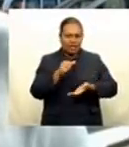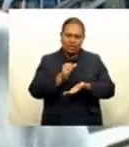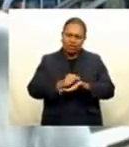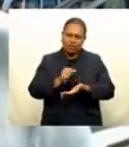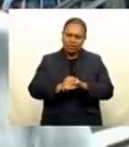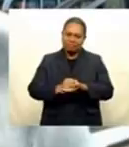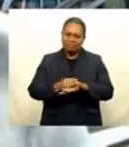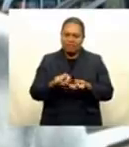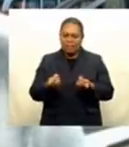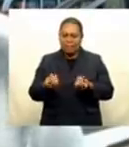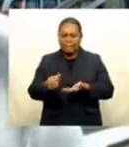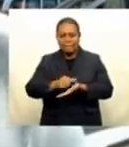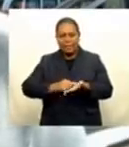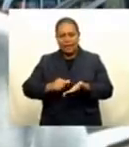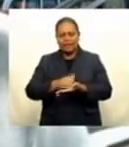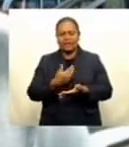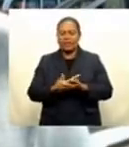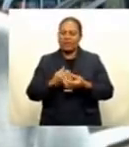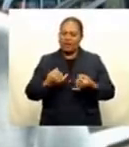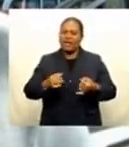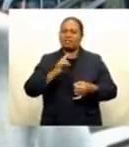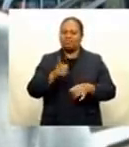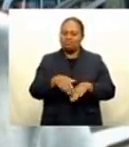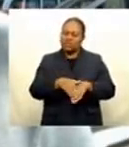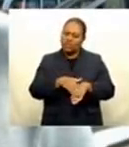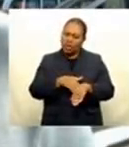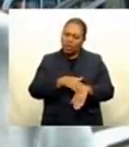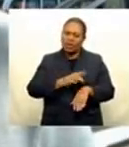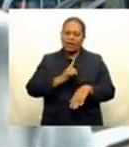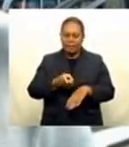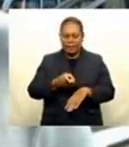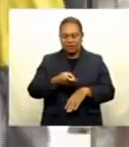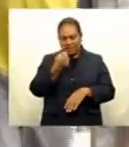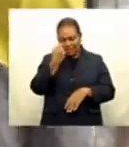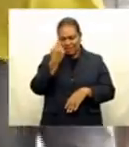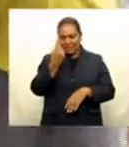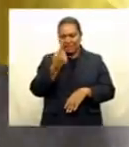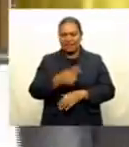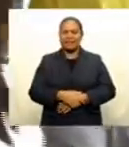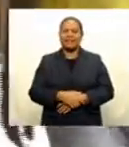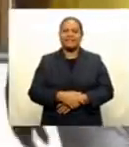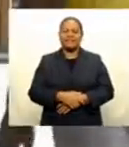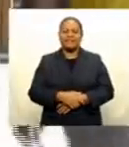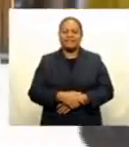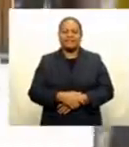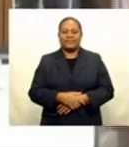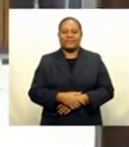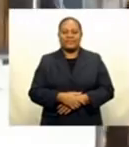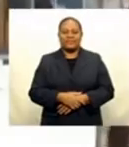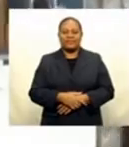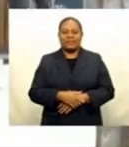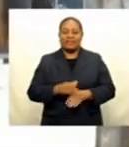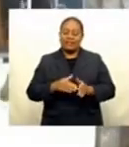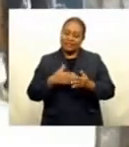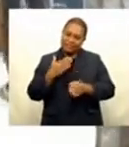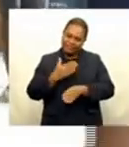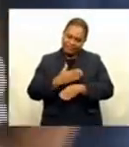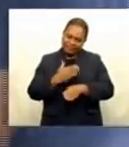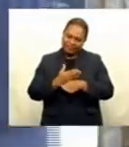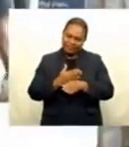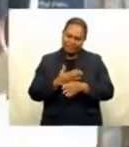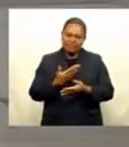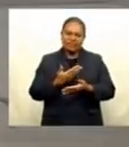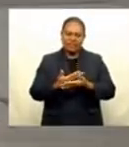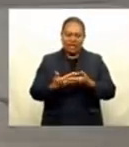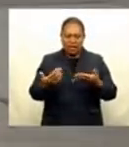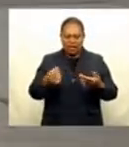shopping, and it will take a while. We understand it will take a while, but we are working on the guidelines that the ministry